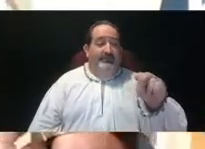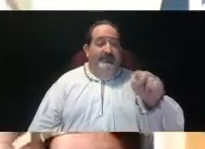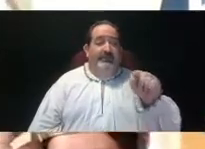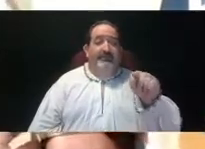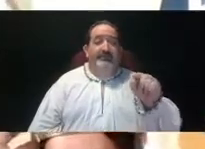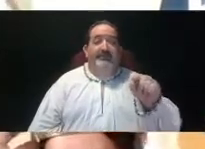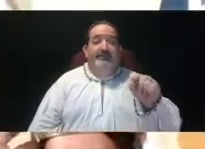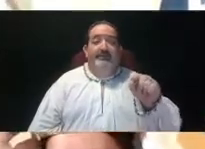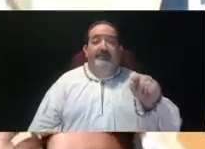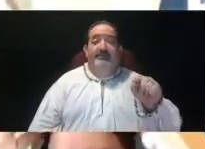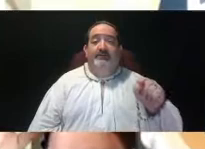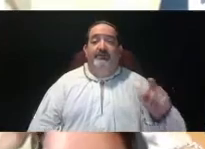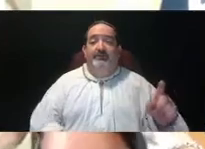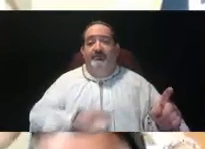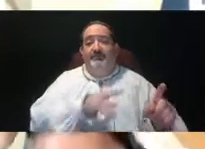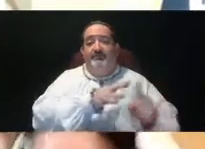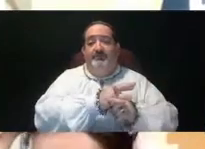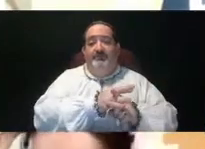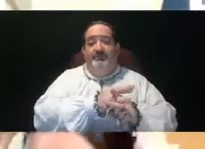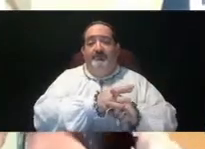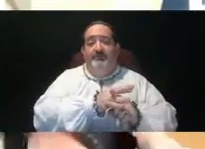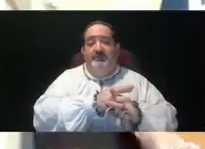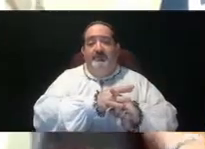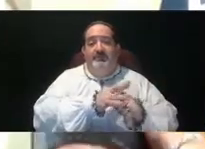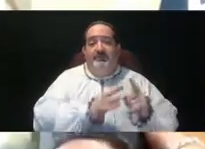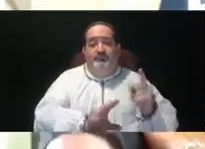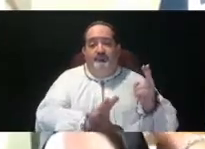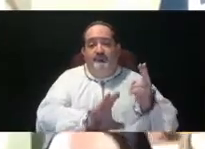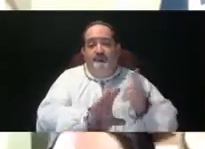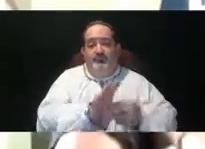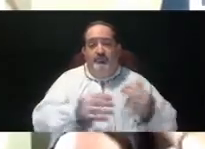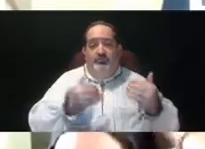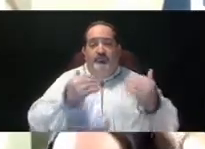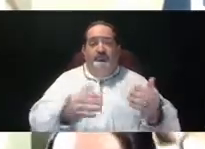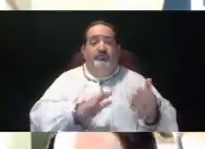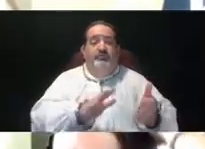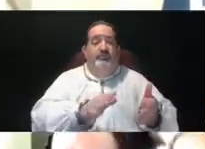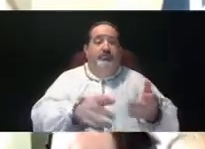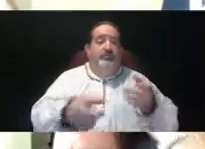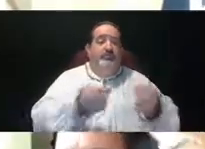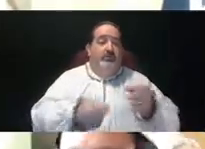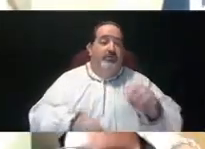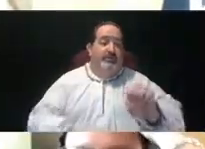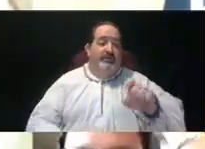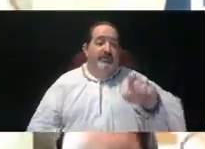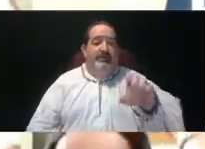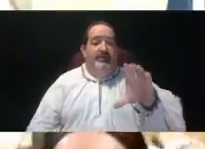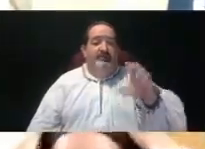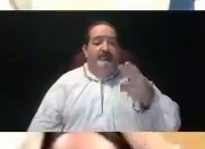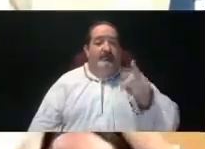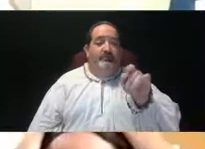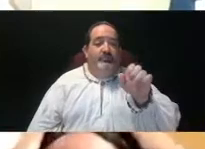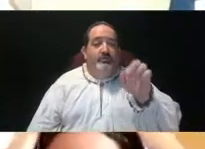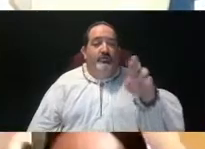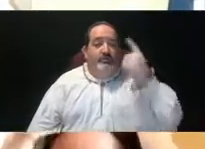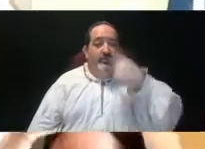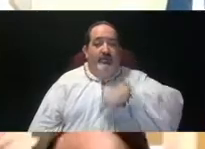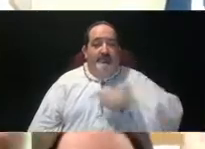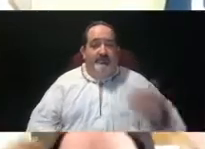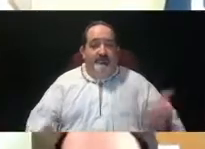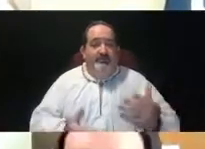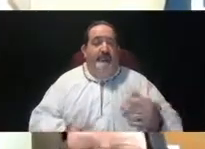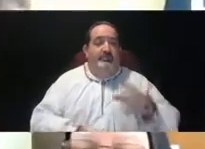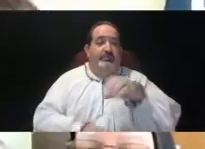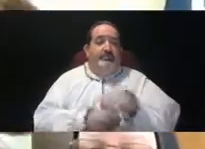you came in and stepped up to run Exchequer for us. You've been here in the barony this whole